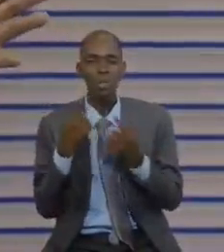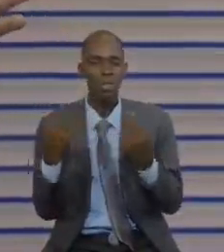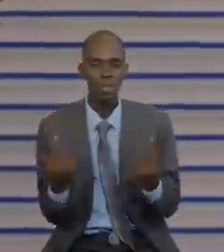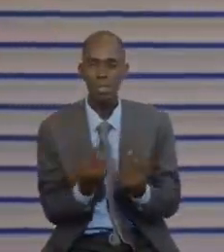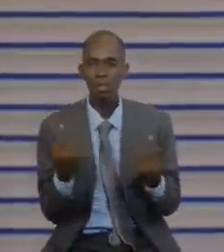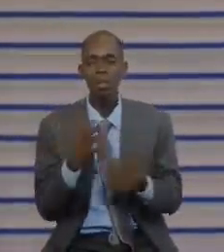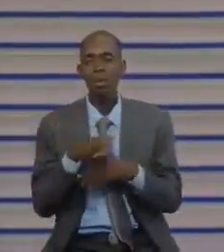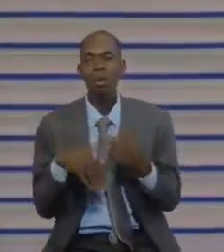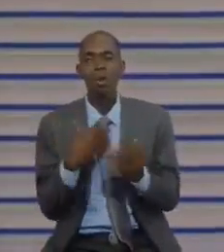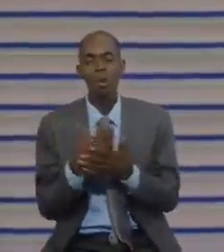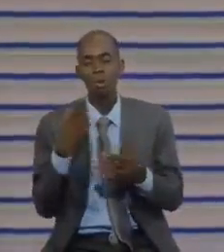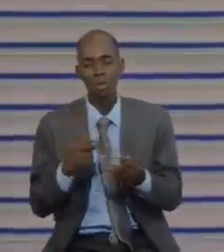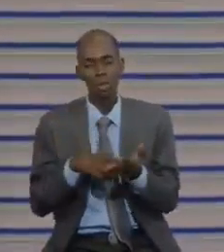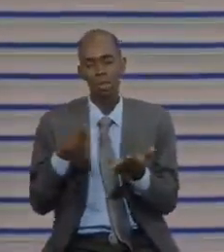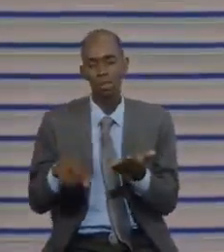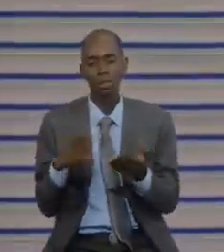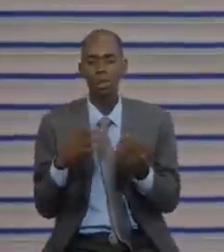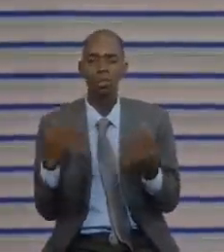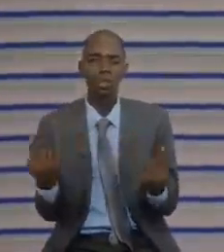the consequences of sin.